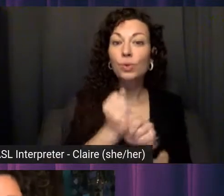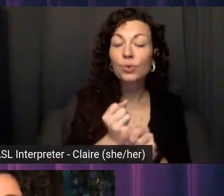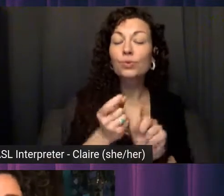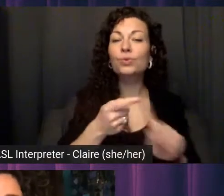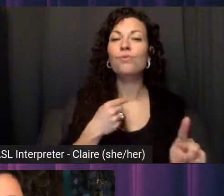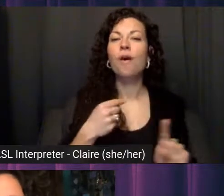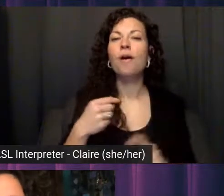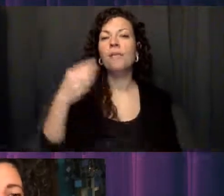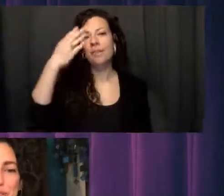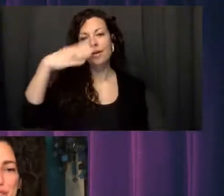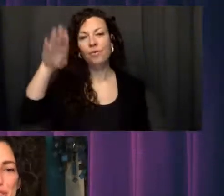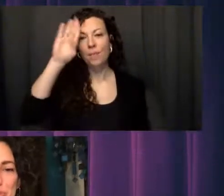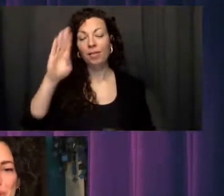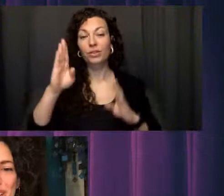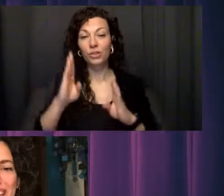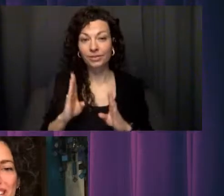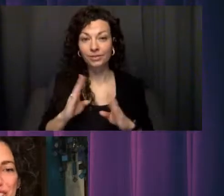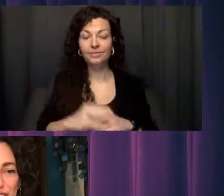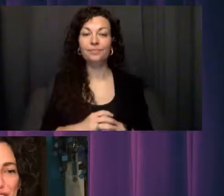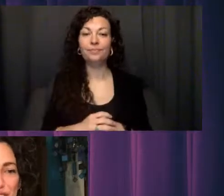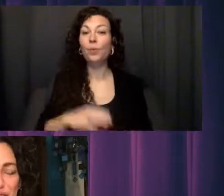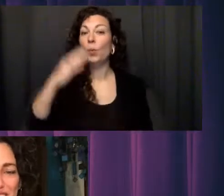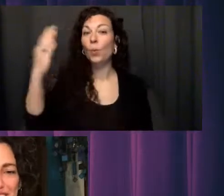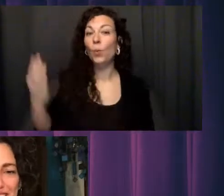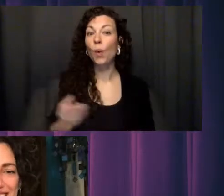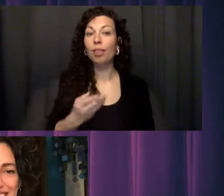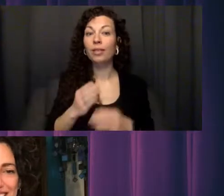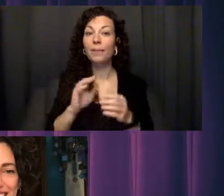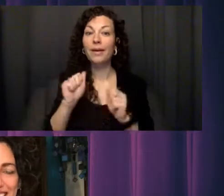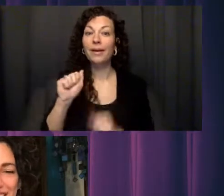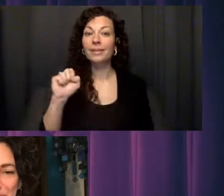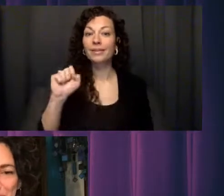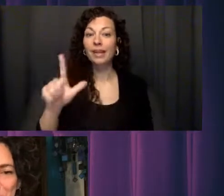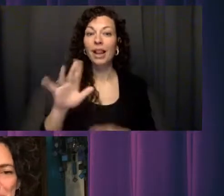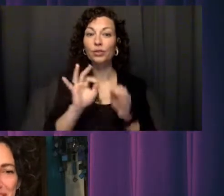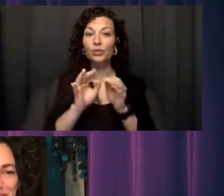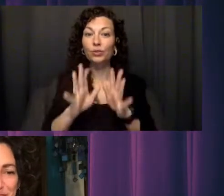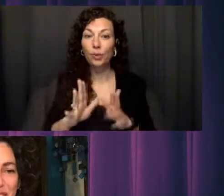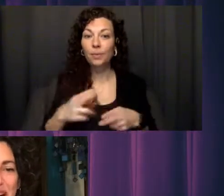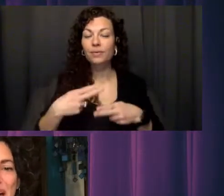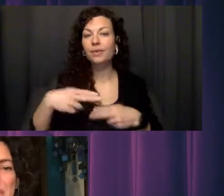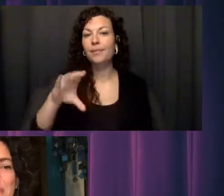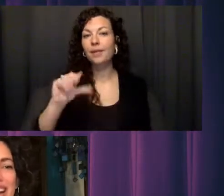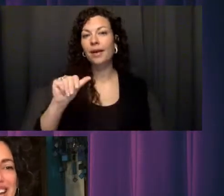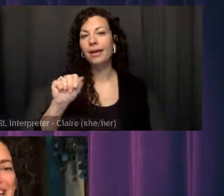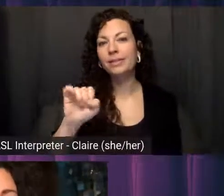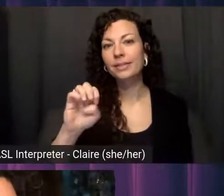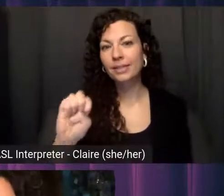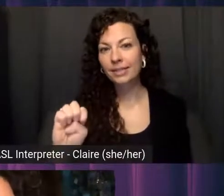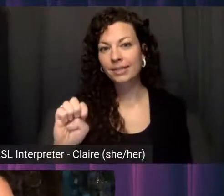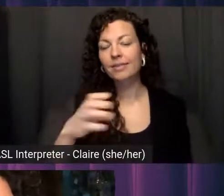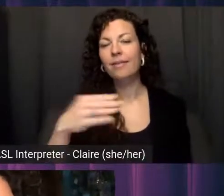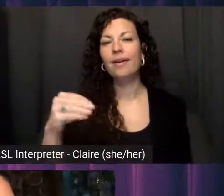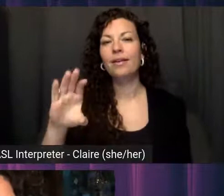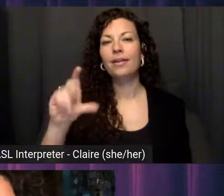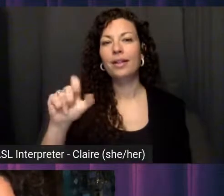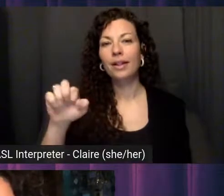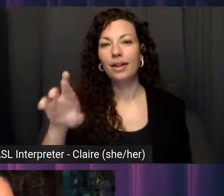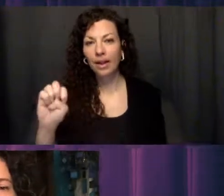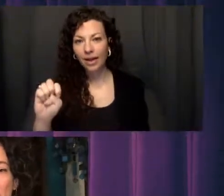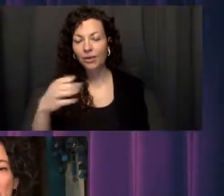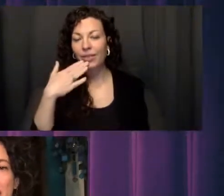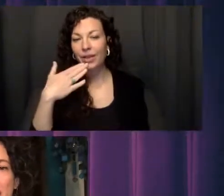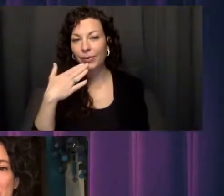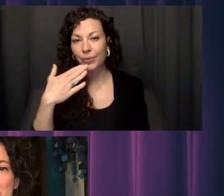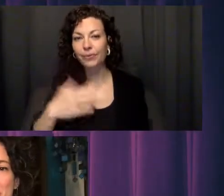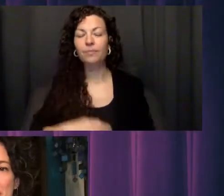Claire from Inclusive Communication Services. Thank you so much. My name is Melissa